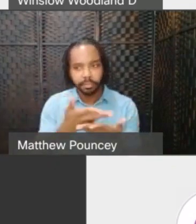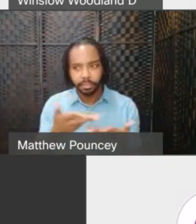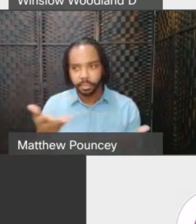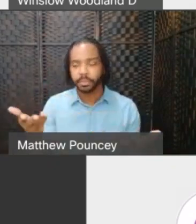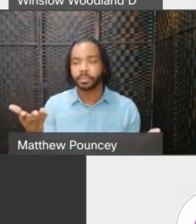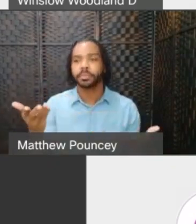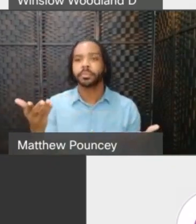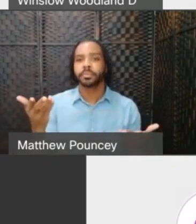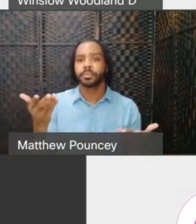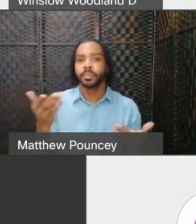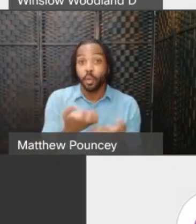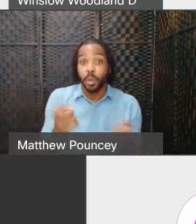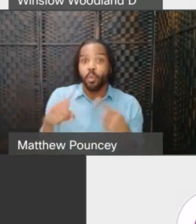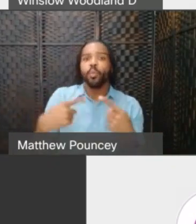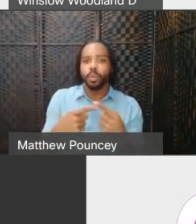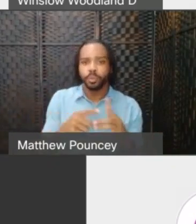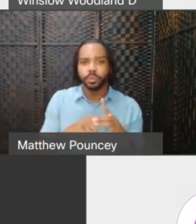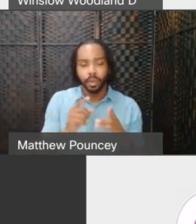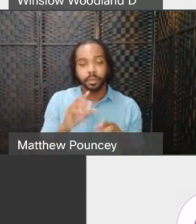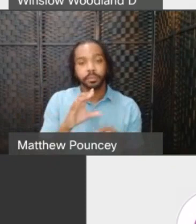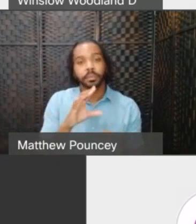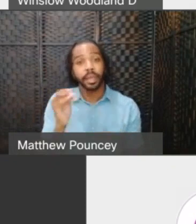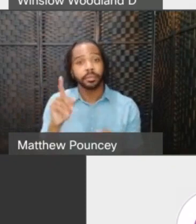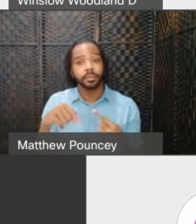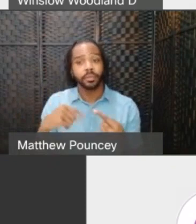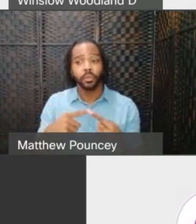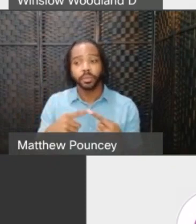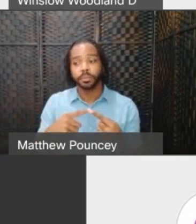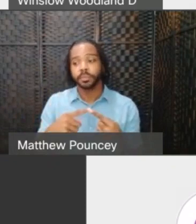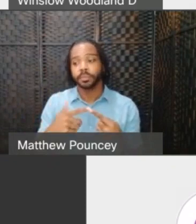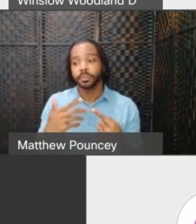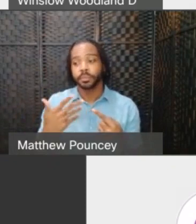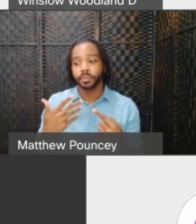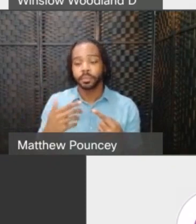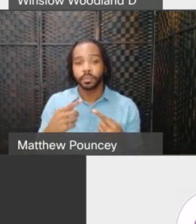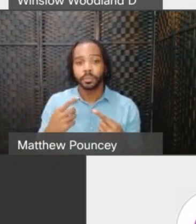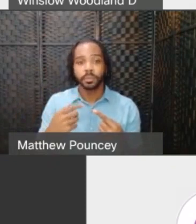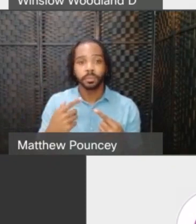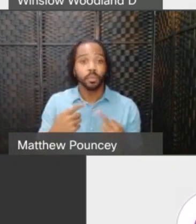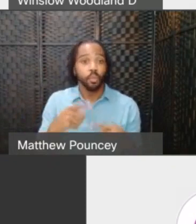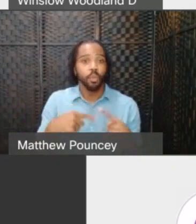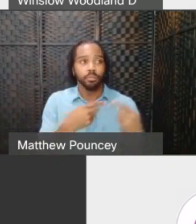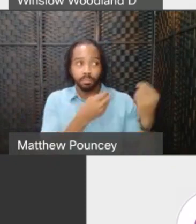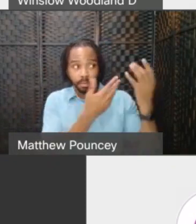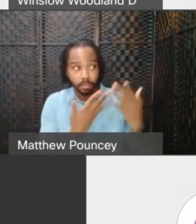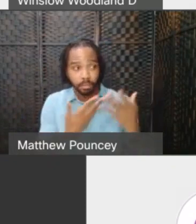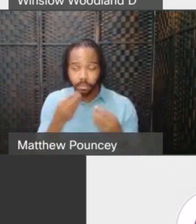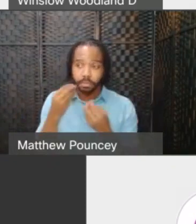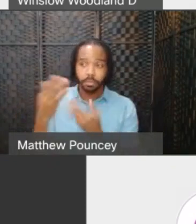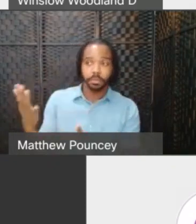providing when it is launched and when we once we have that information.